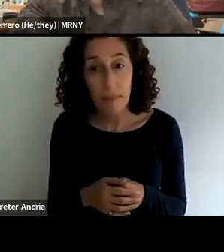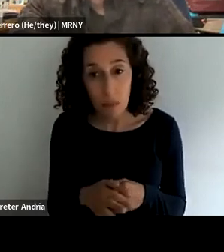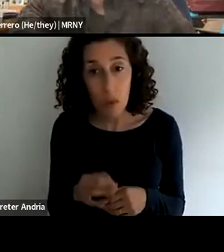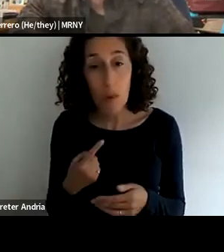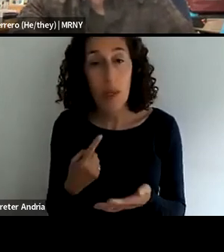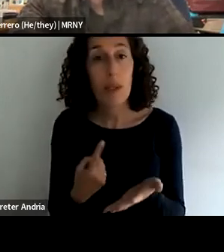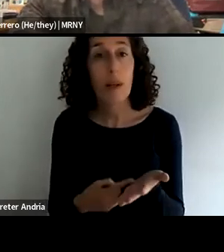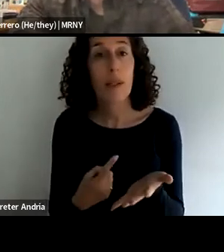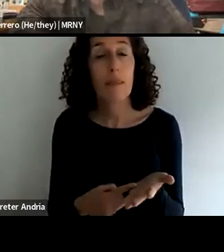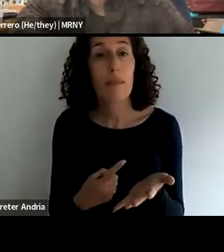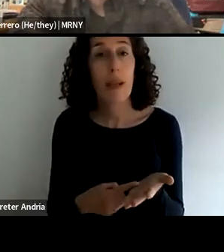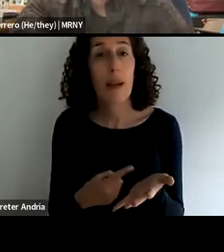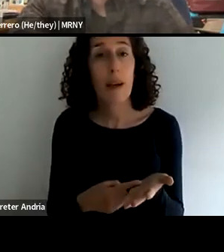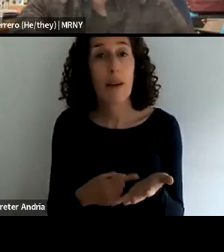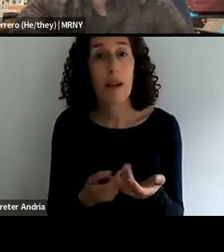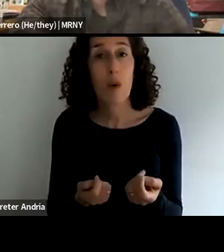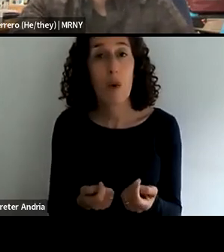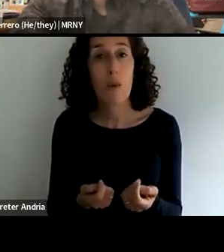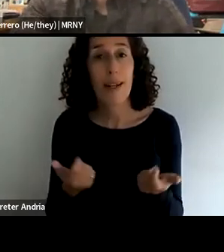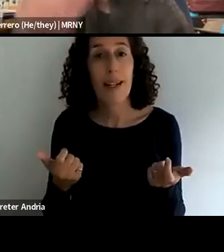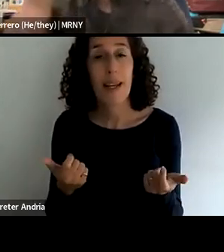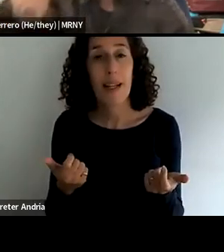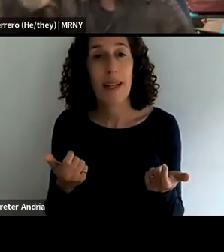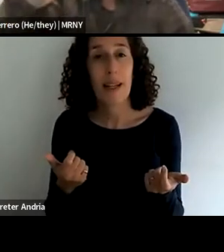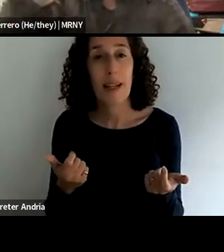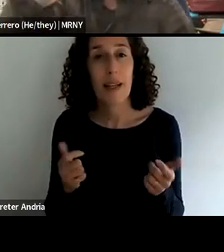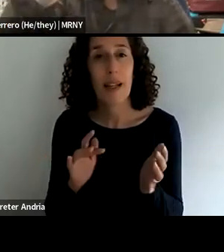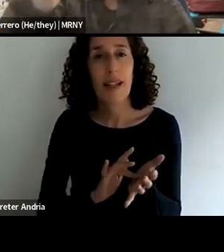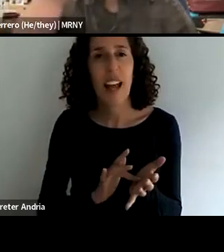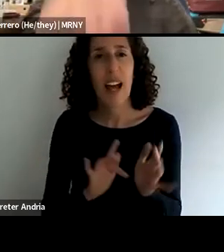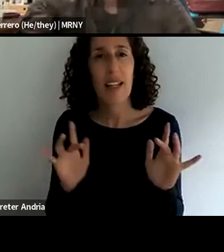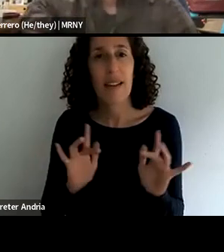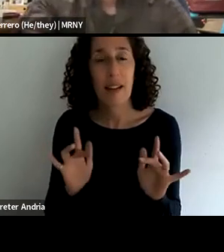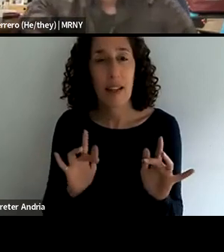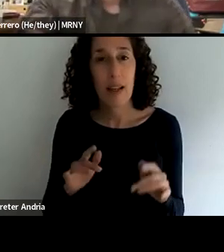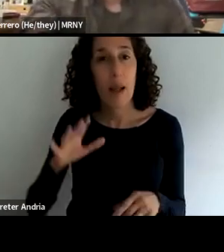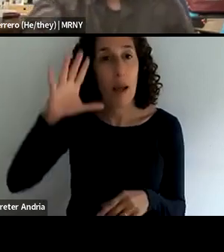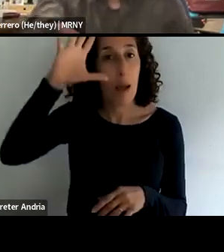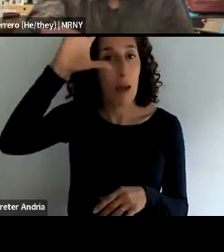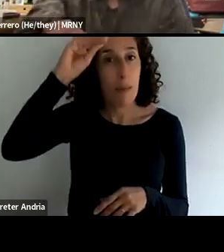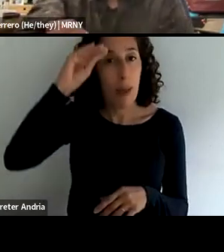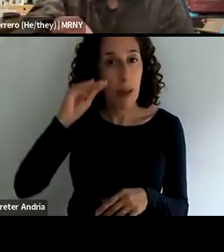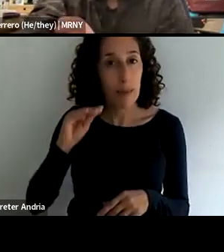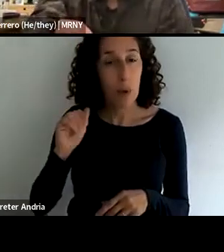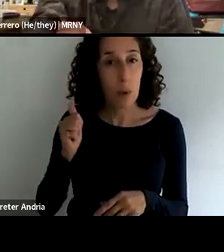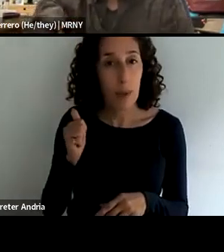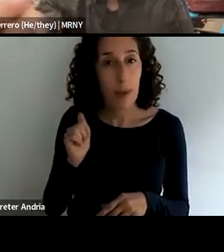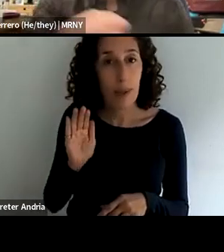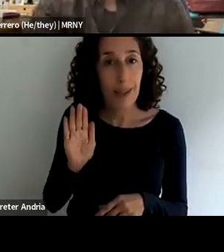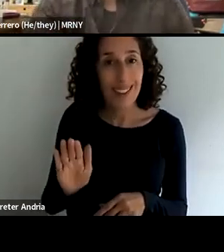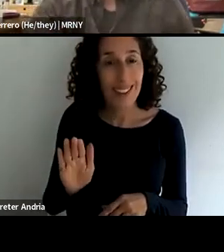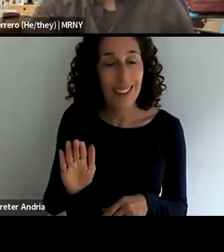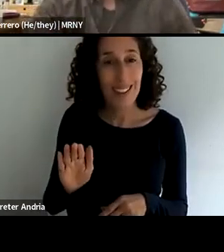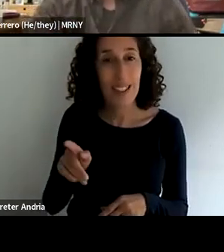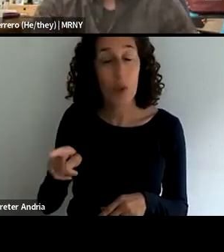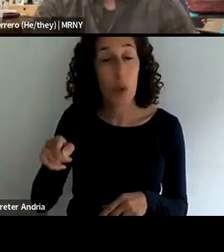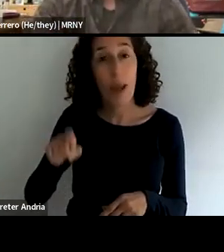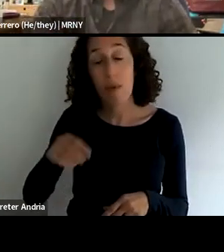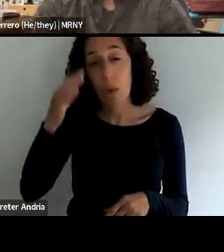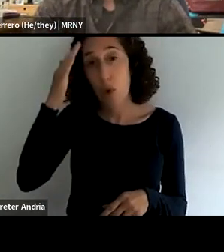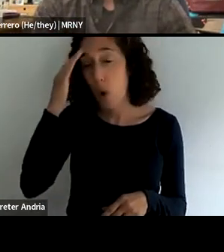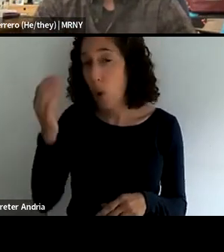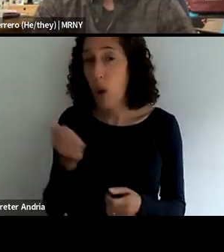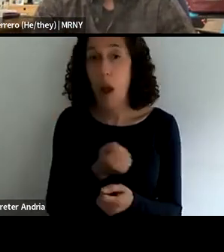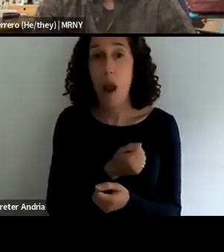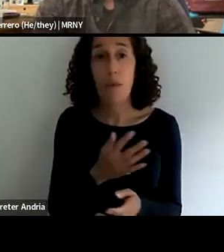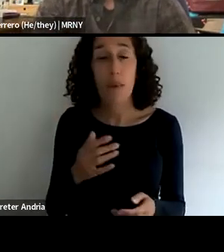eradicating toxic masculinity. One of the aspects of toxic masculinity we need to eradicate is the idea that you have to know everything, right?